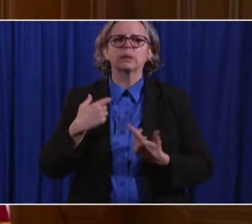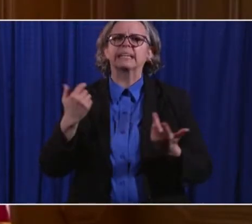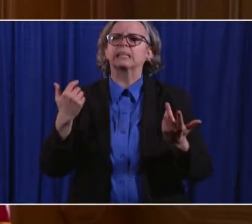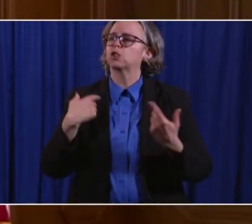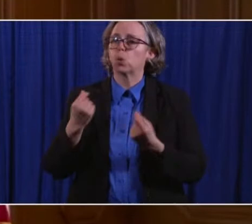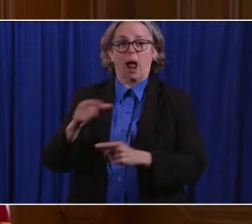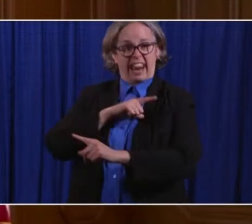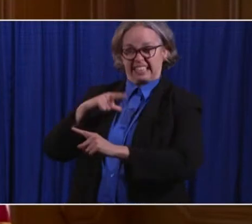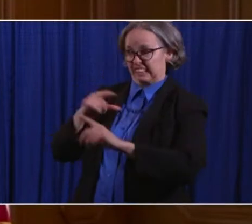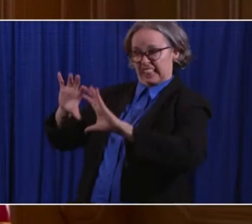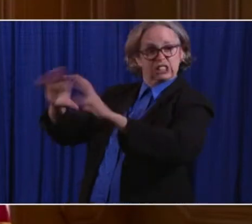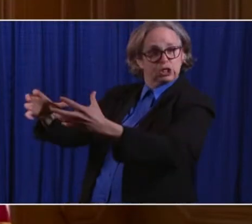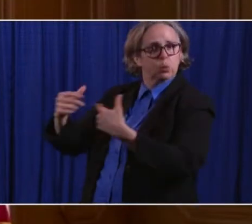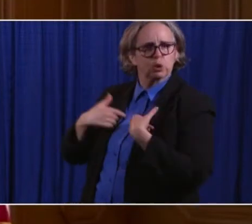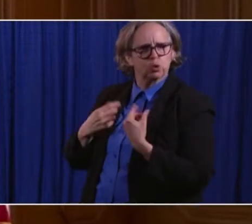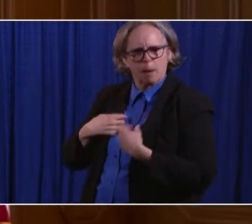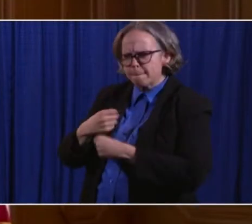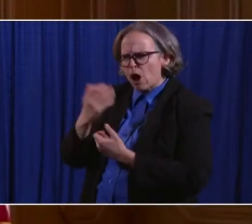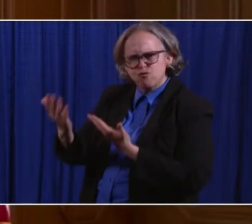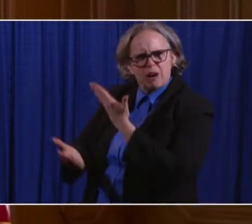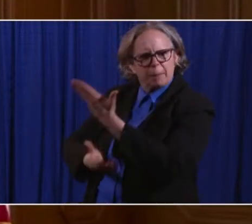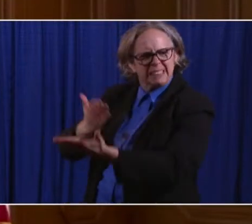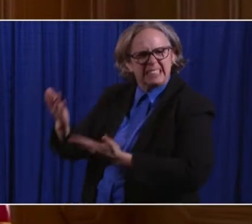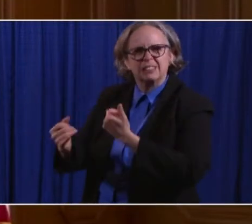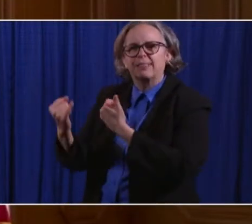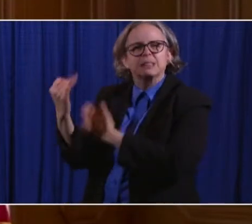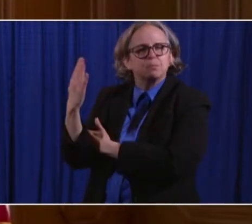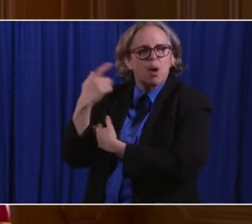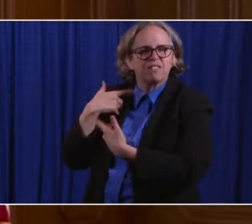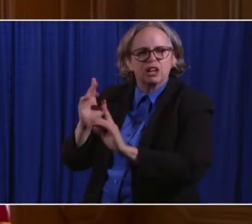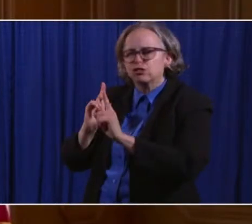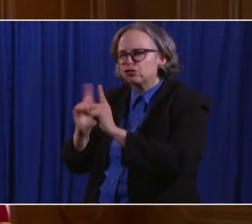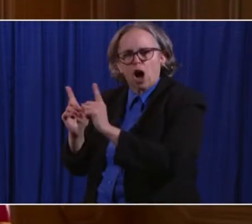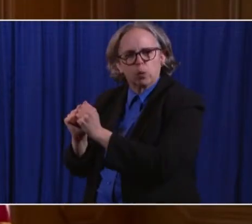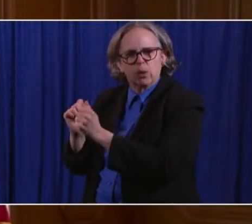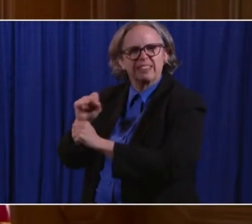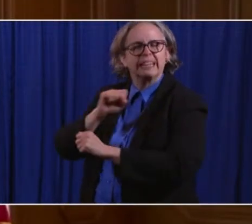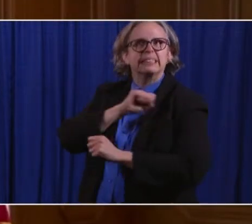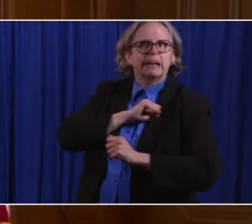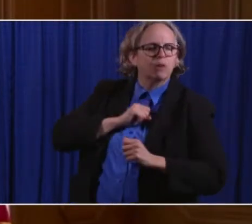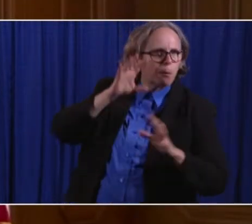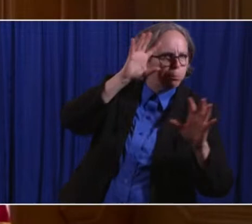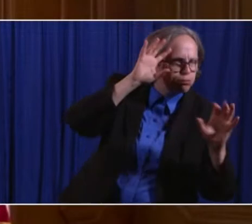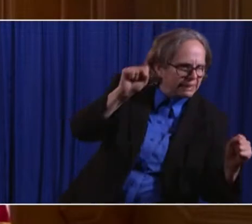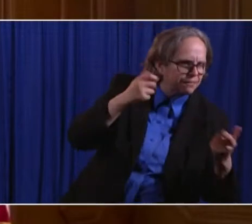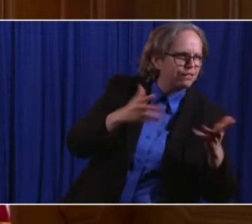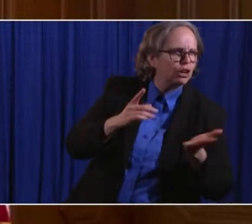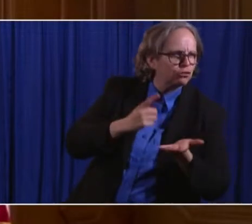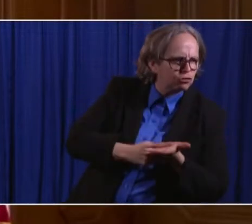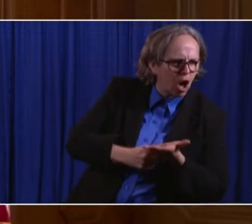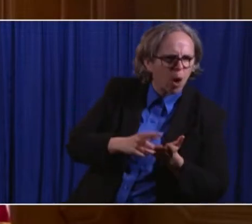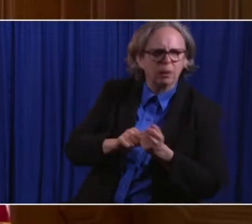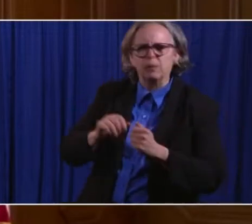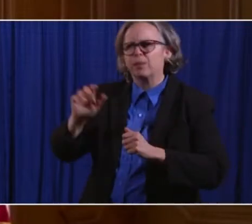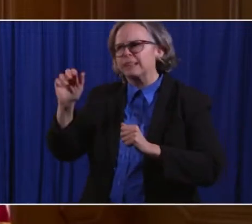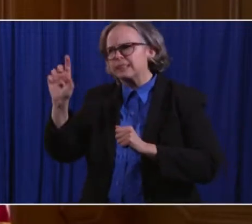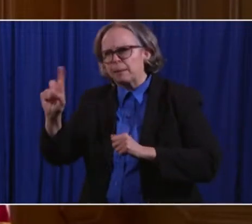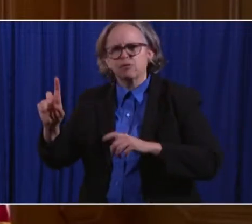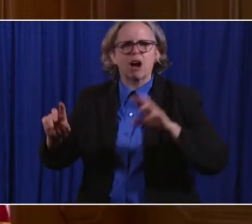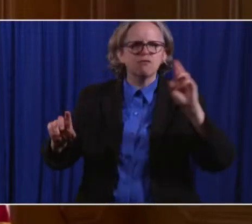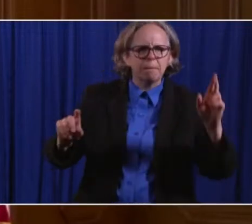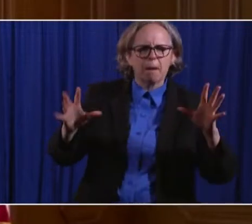the Speaker and to the President of the Senate, leaders of their respective bodies, and they are in agreement with